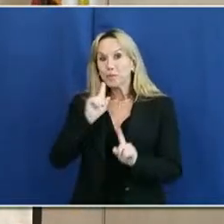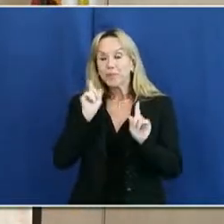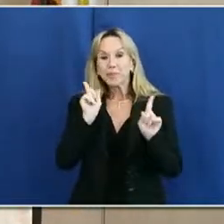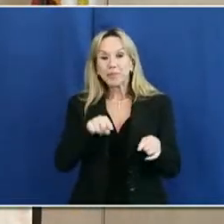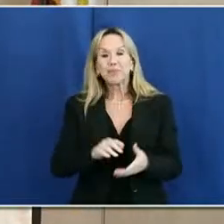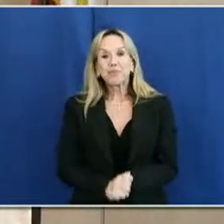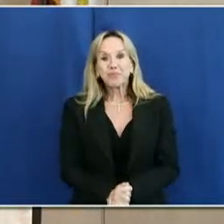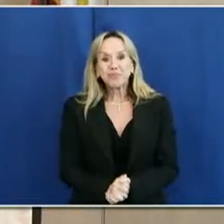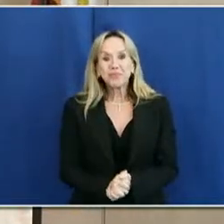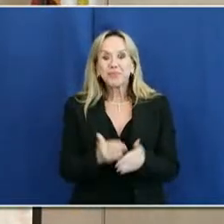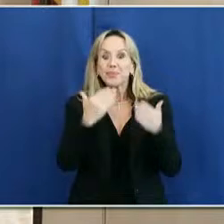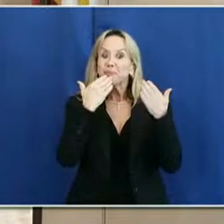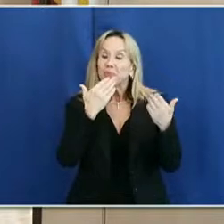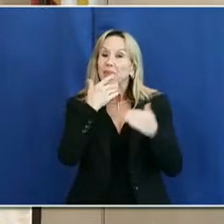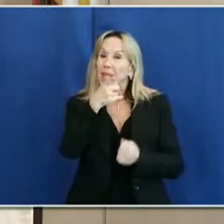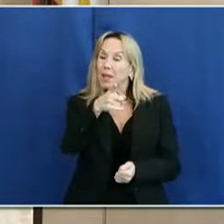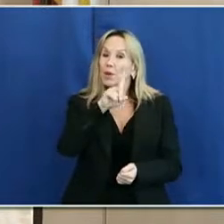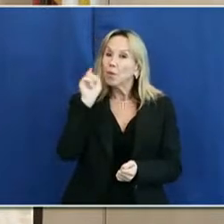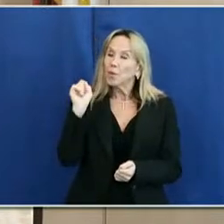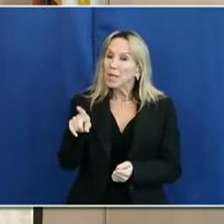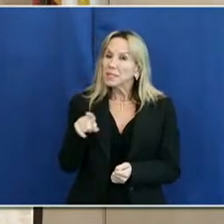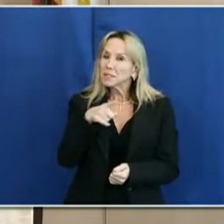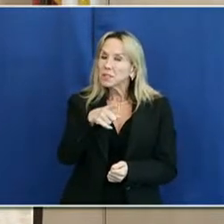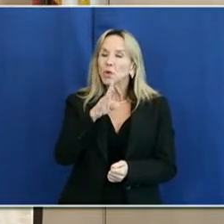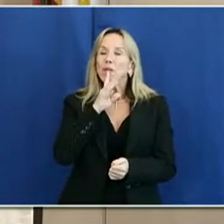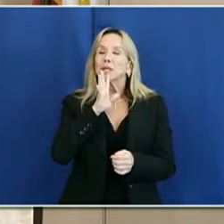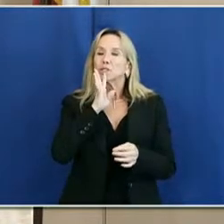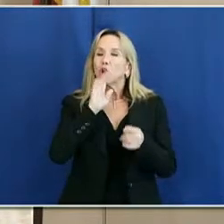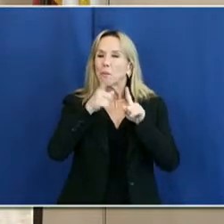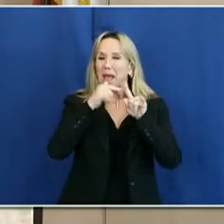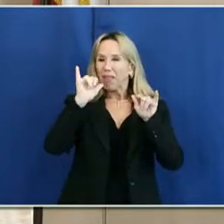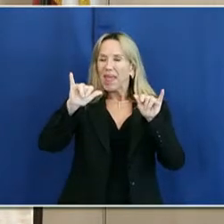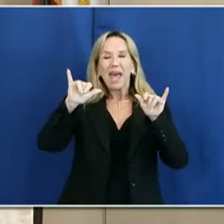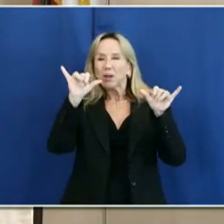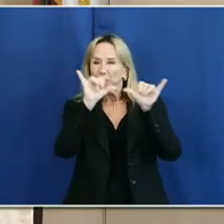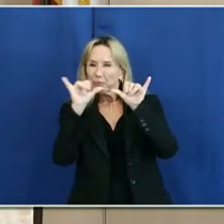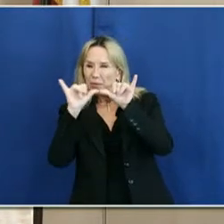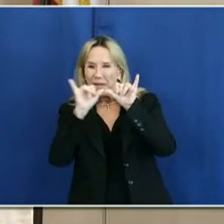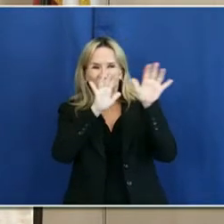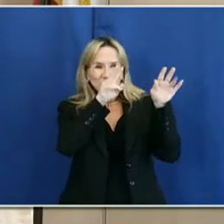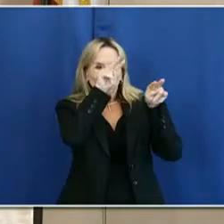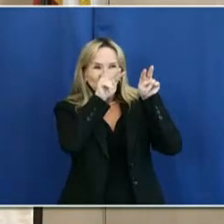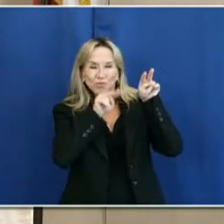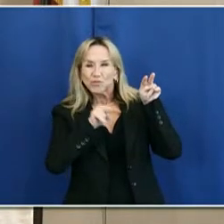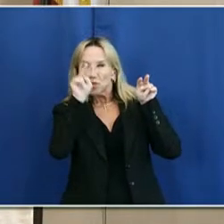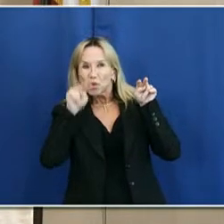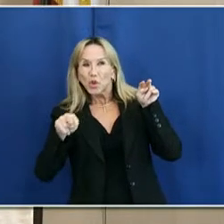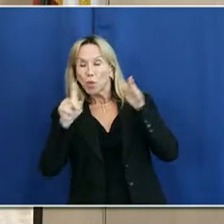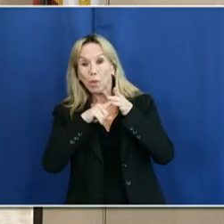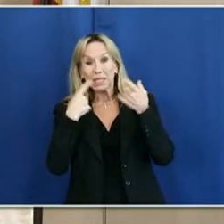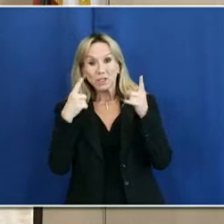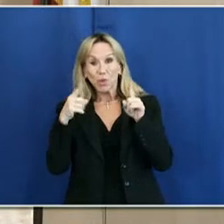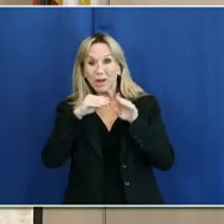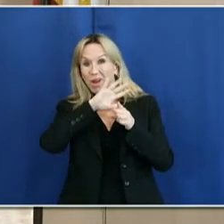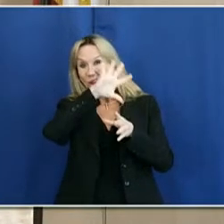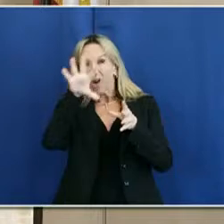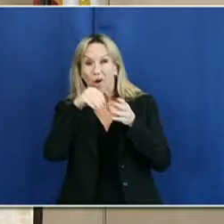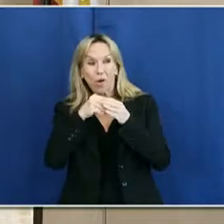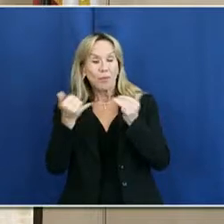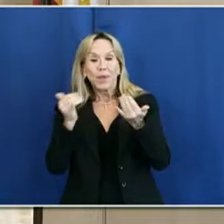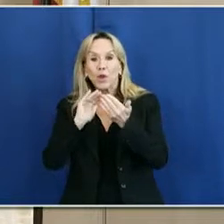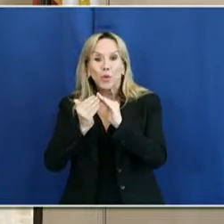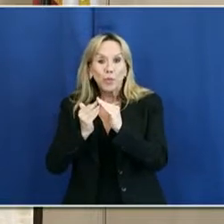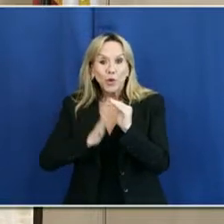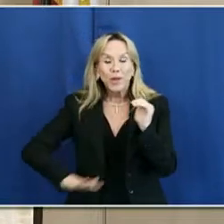Thank you. That question speaks to the metrics and of what would be happening in the community, and the